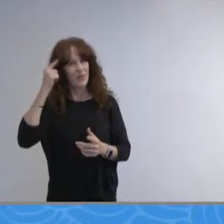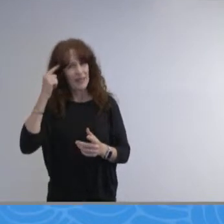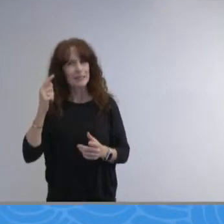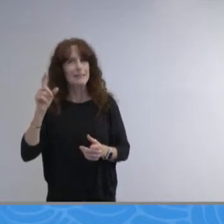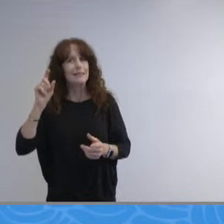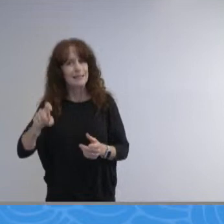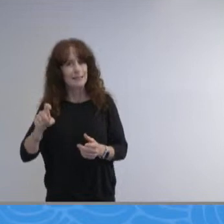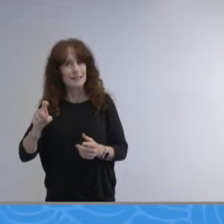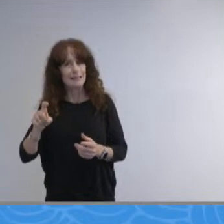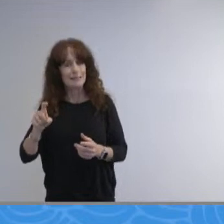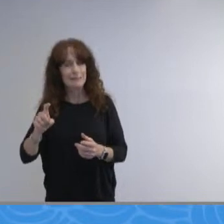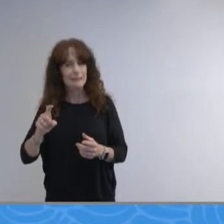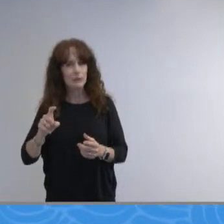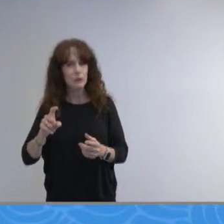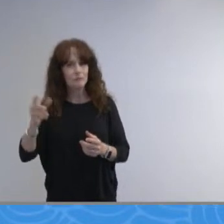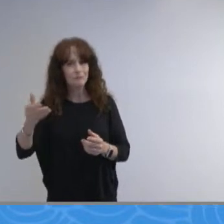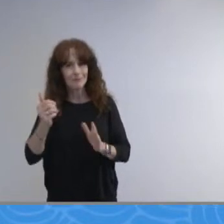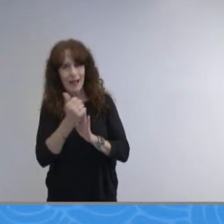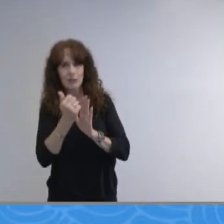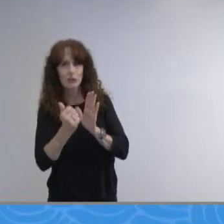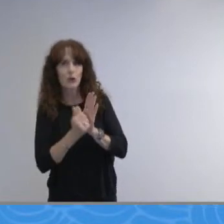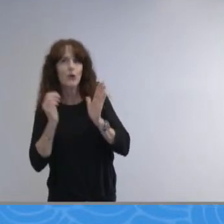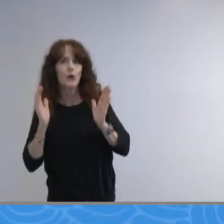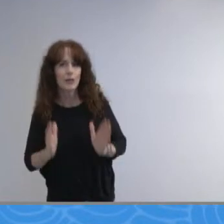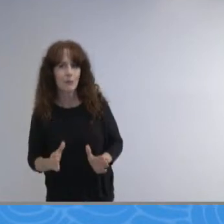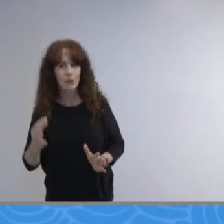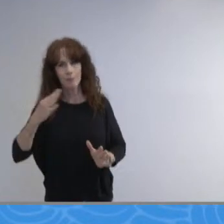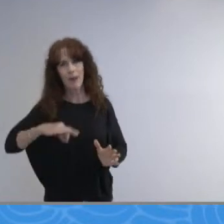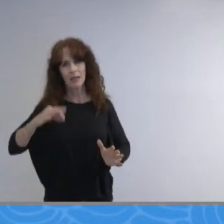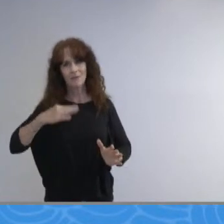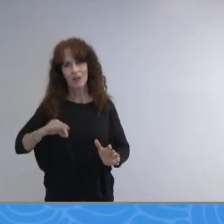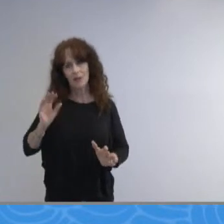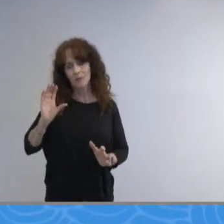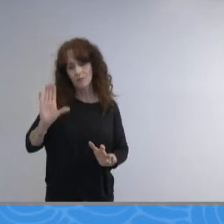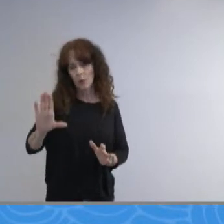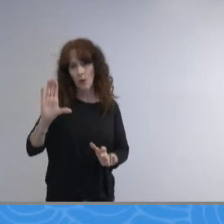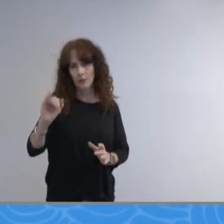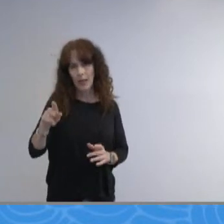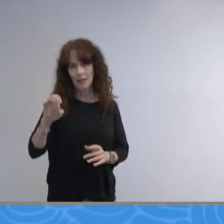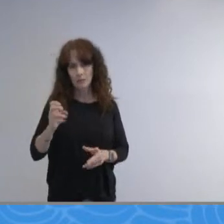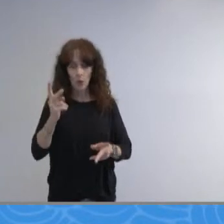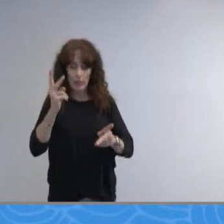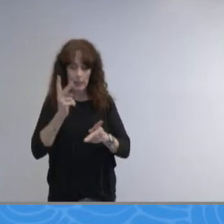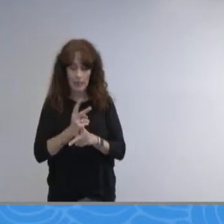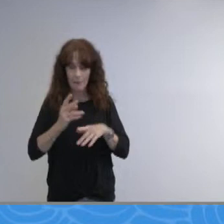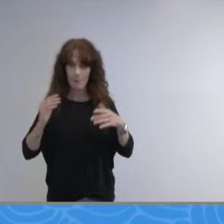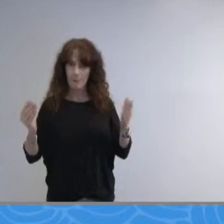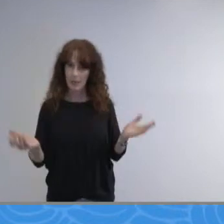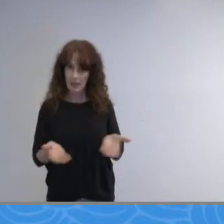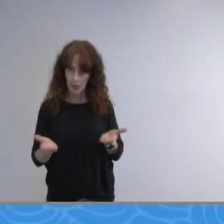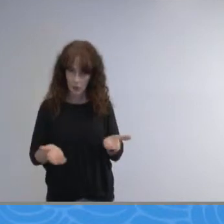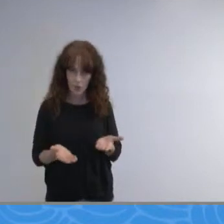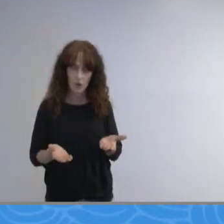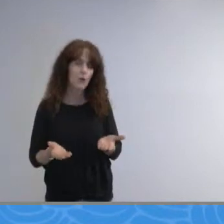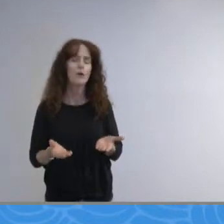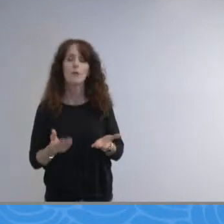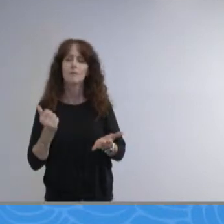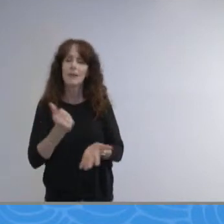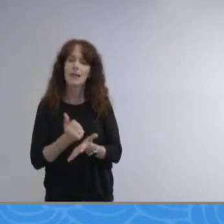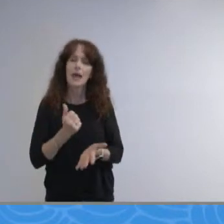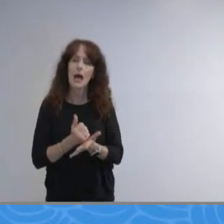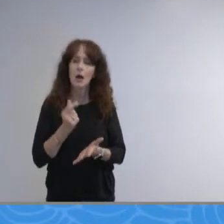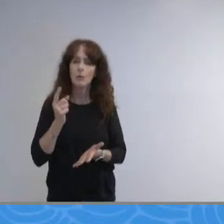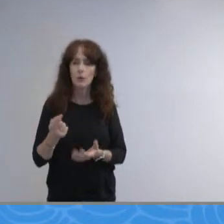this point, or an attorney would benefit you. So then we'll keep the case in-house and help